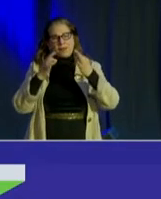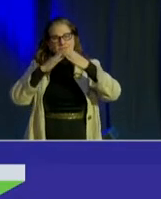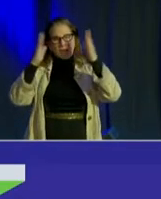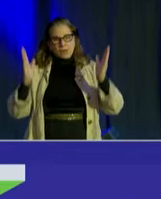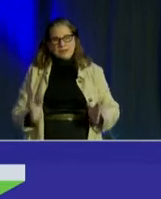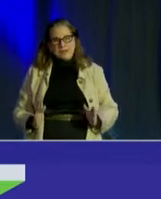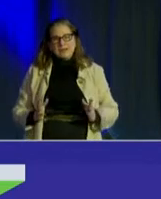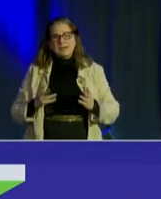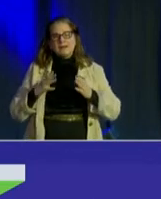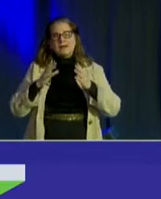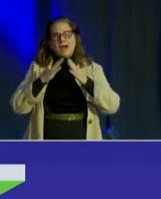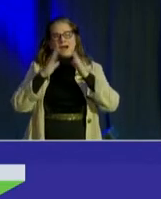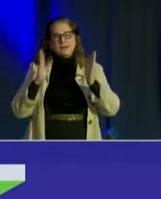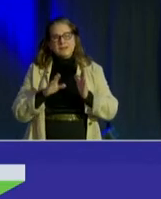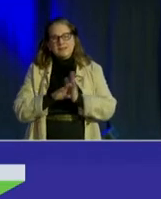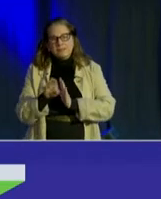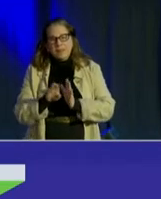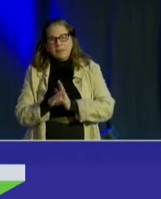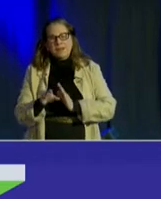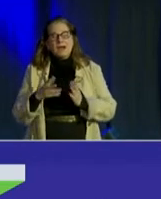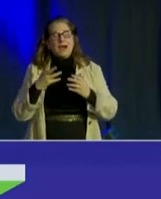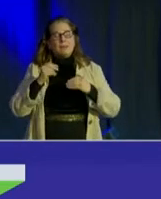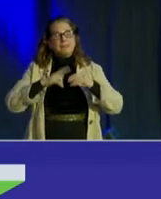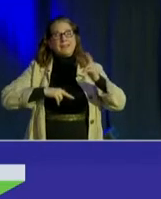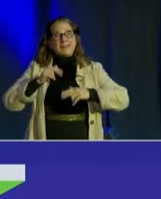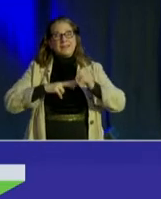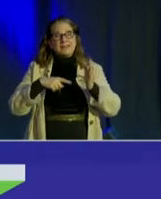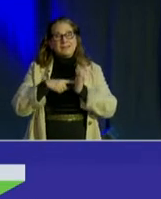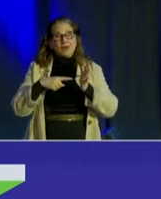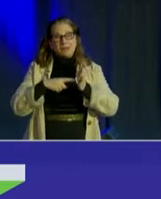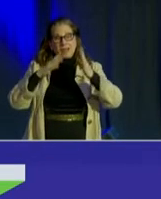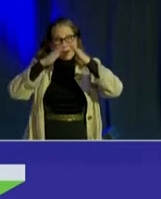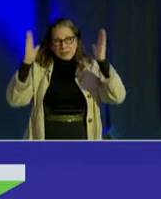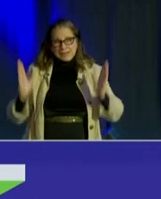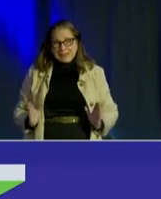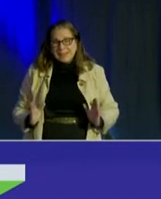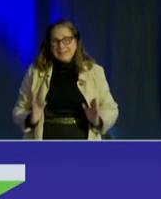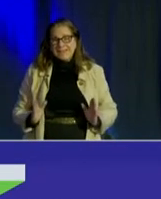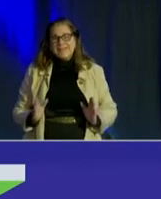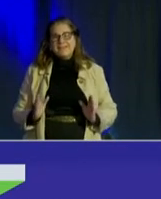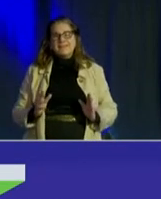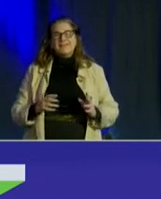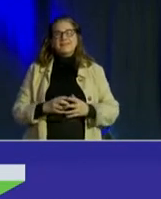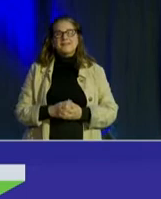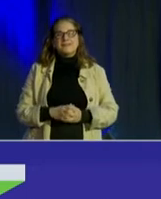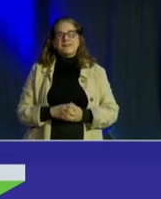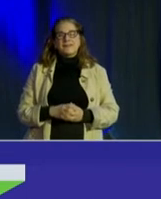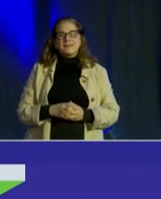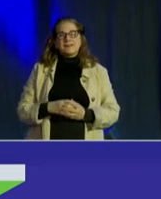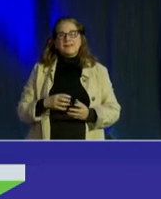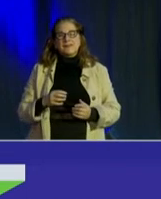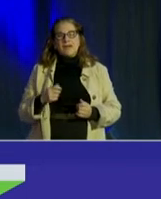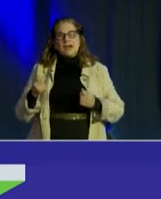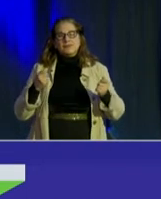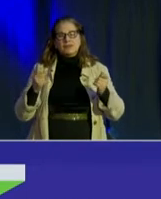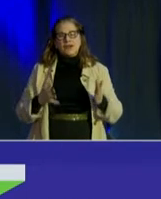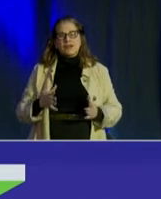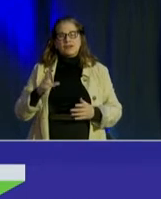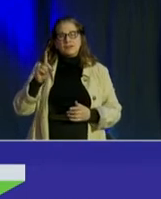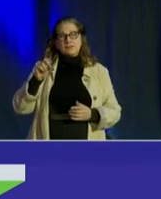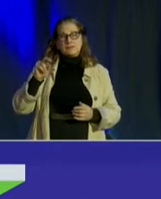housing. So now I'm going to turn it back to City Administrator Donahue to talk to you a little bit about some specific investments we're making this year.